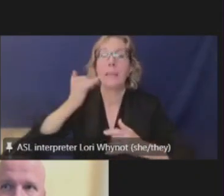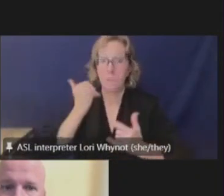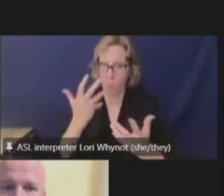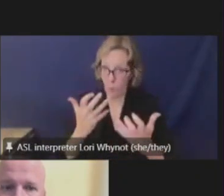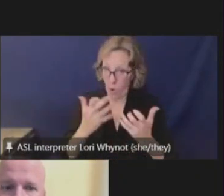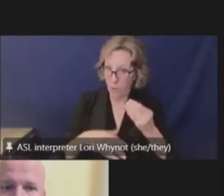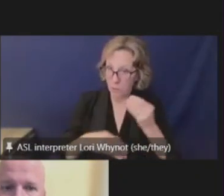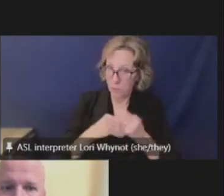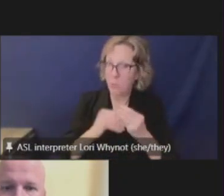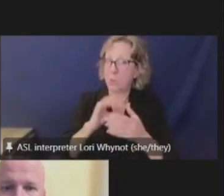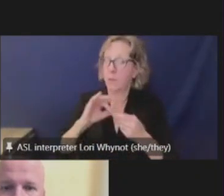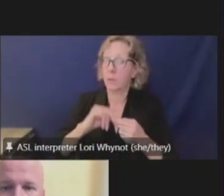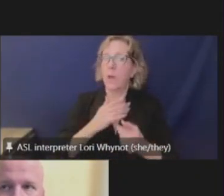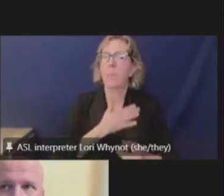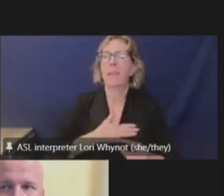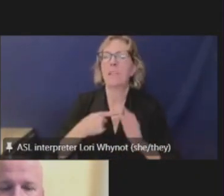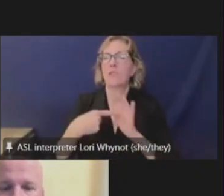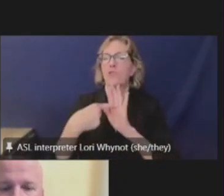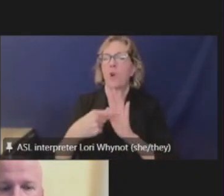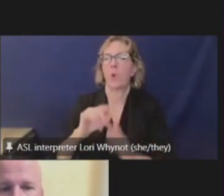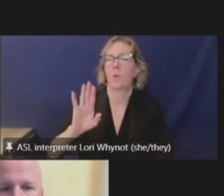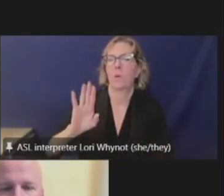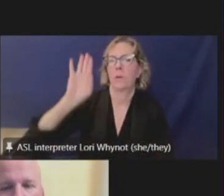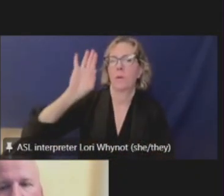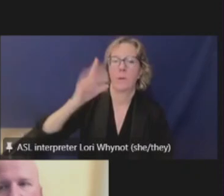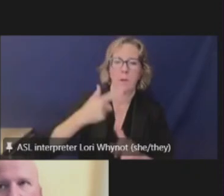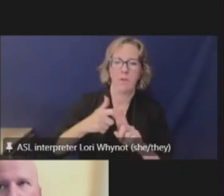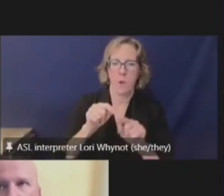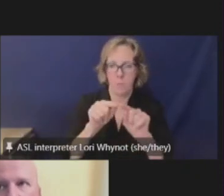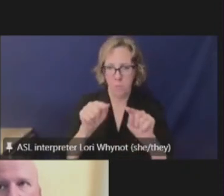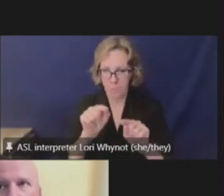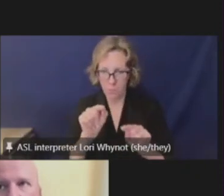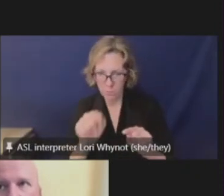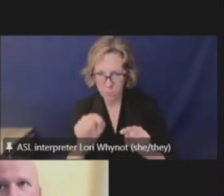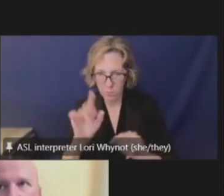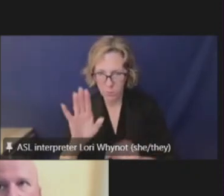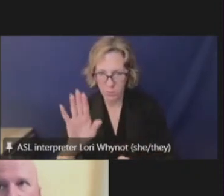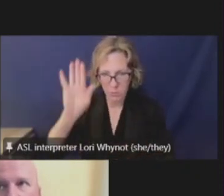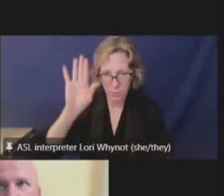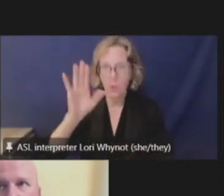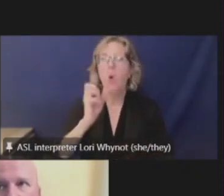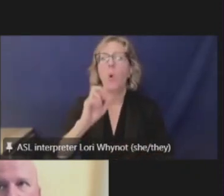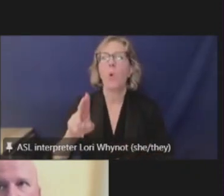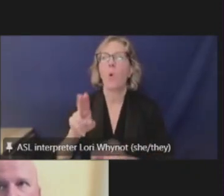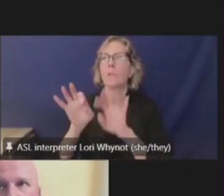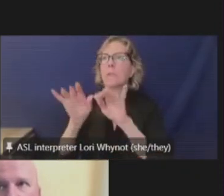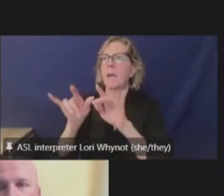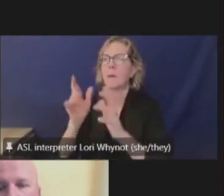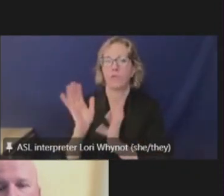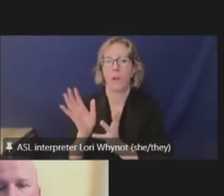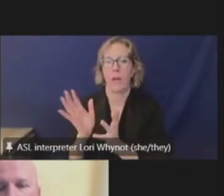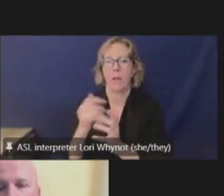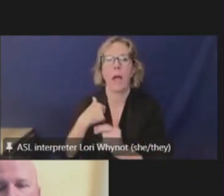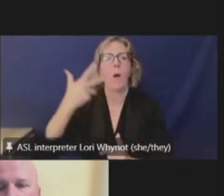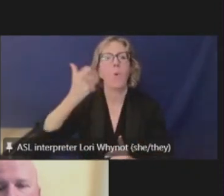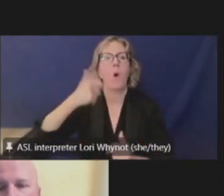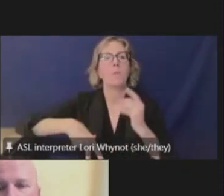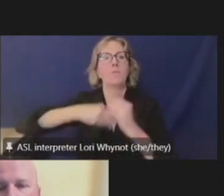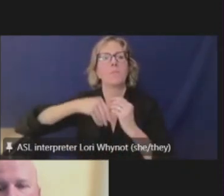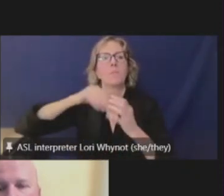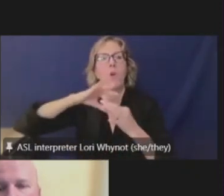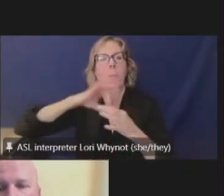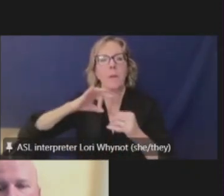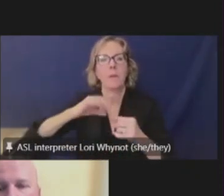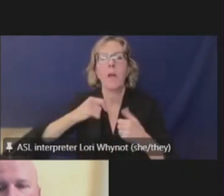hand function or mention in the chat that you would like to, and then I can give you unmute.